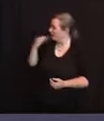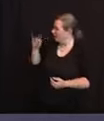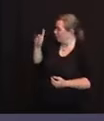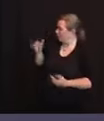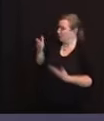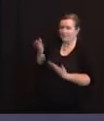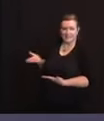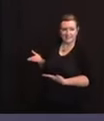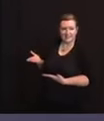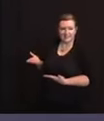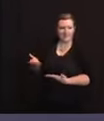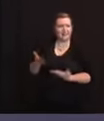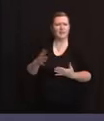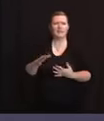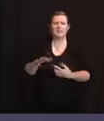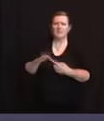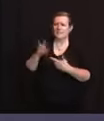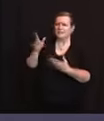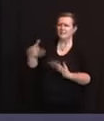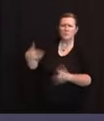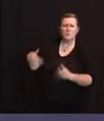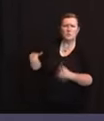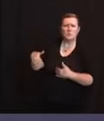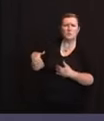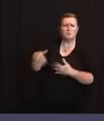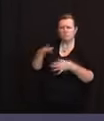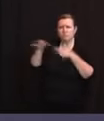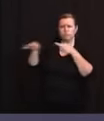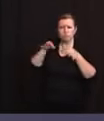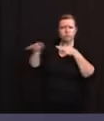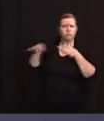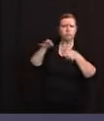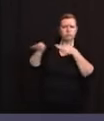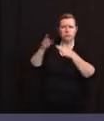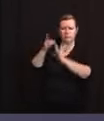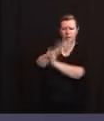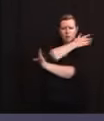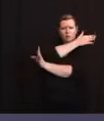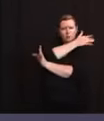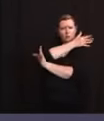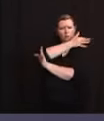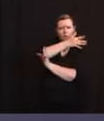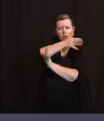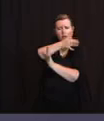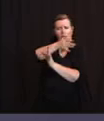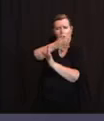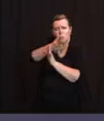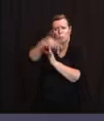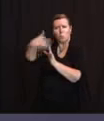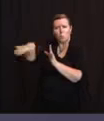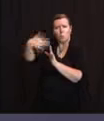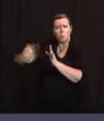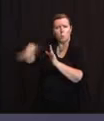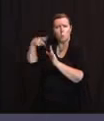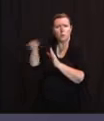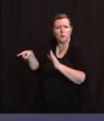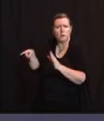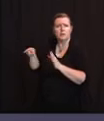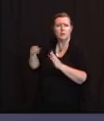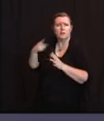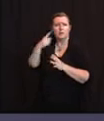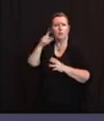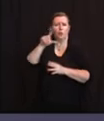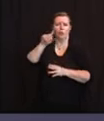everything, in particular walking through, reminding folks the steps that you had taken as it relates to long-term care. Am I right in saying that of